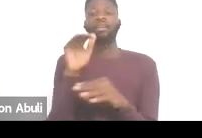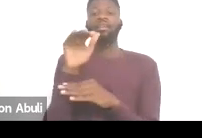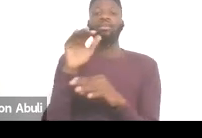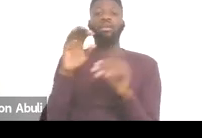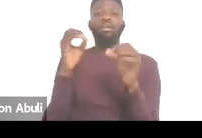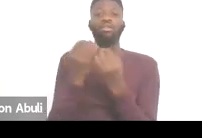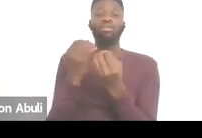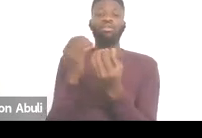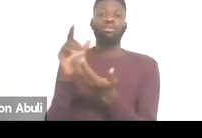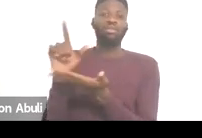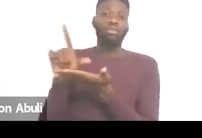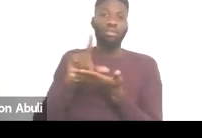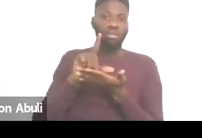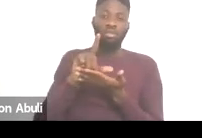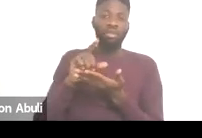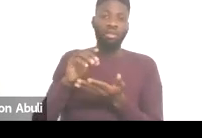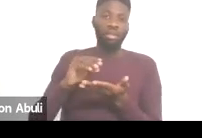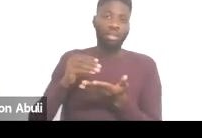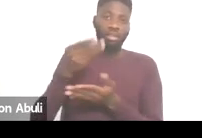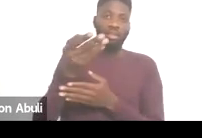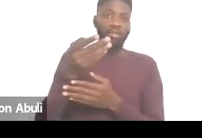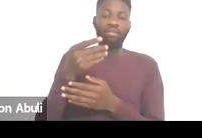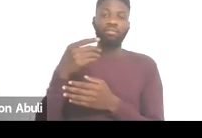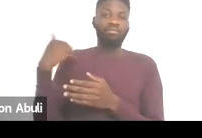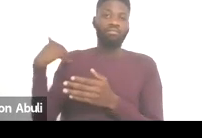want to find out how is your credit